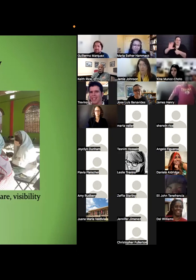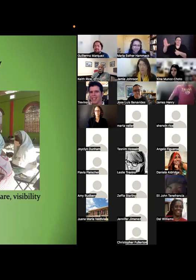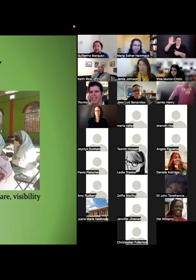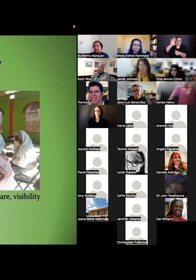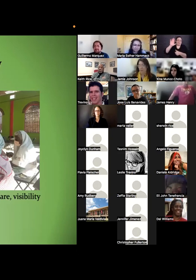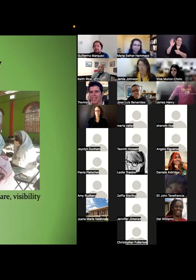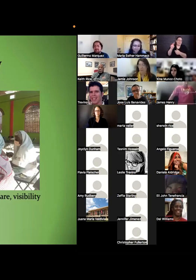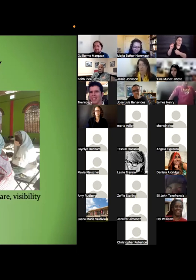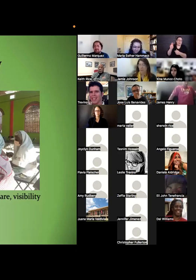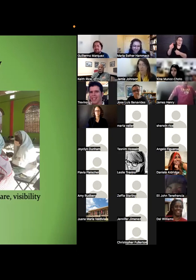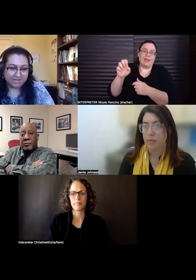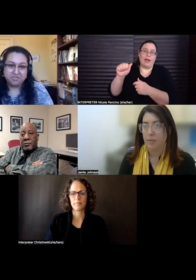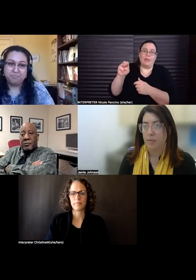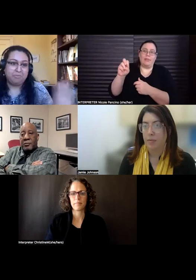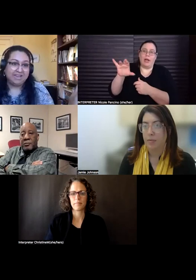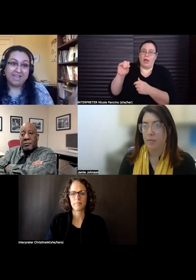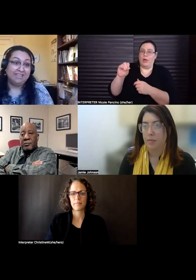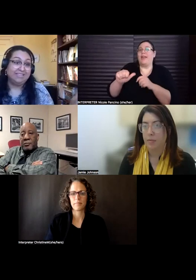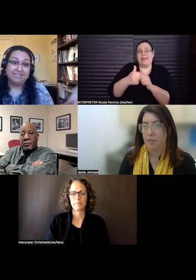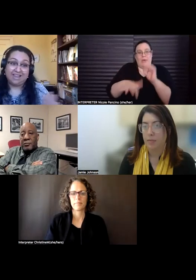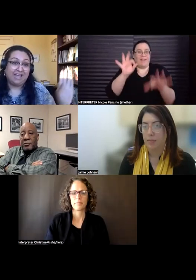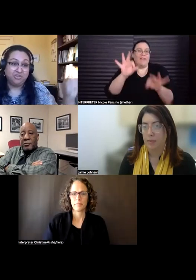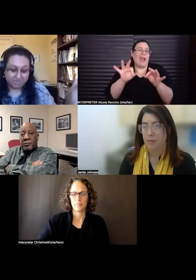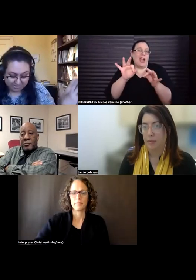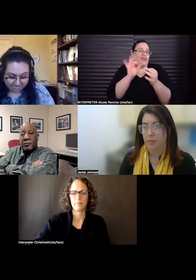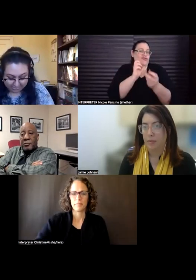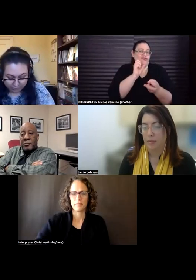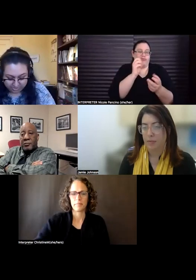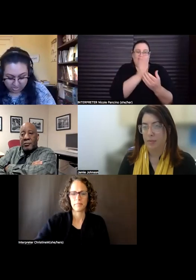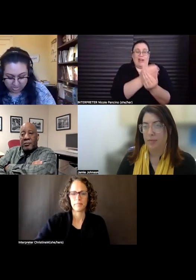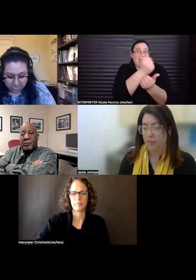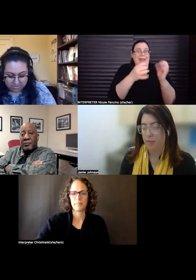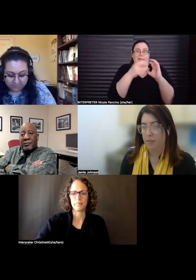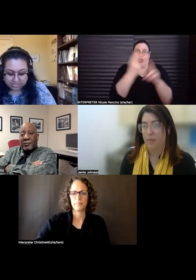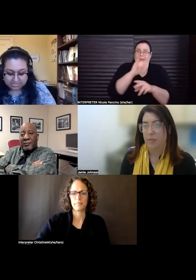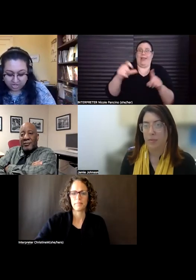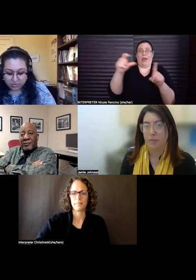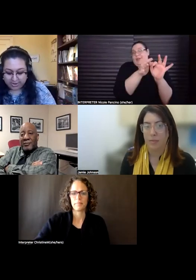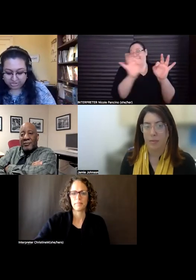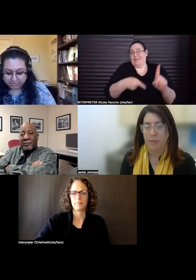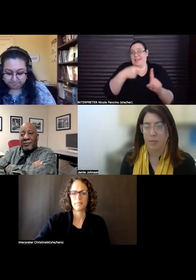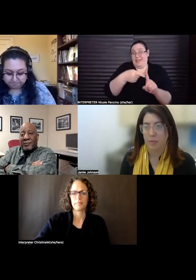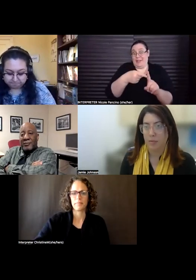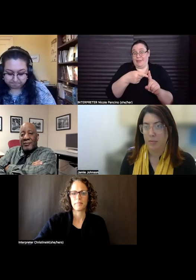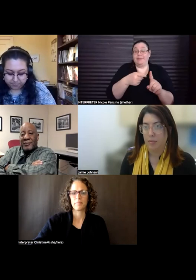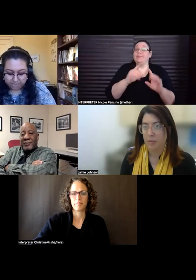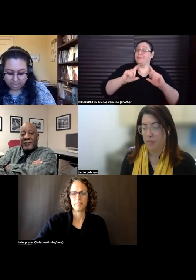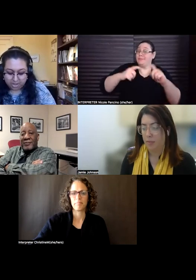was a way that I was able to find records, by mining anything that had norteamericano. For the second question,